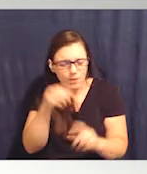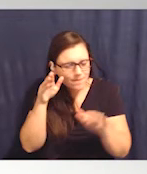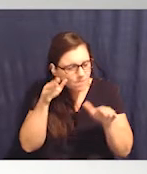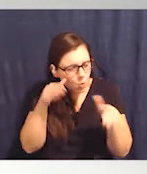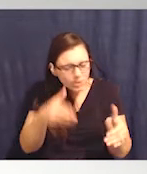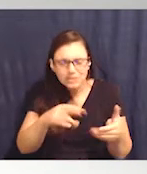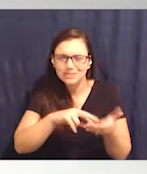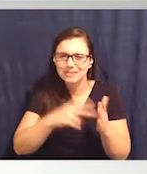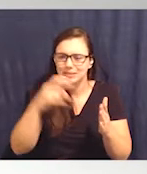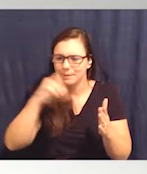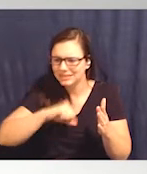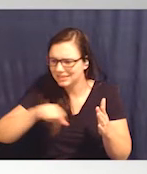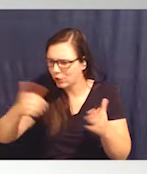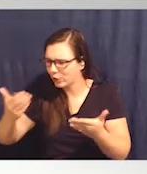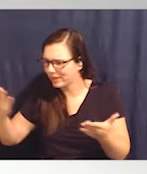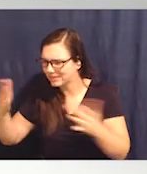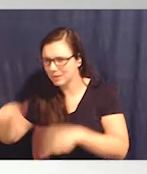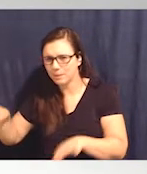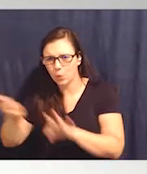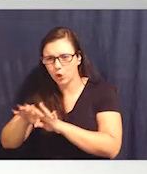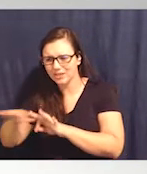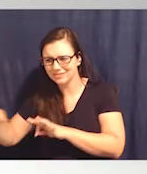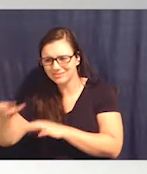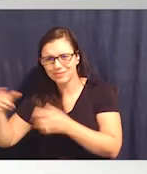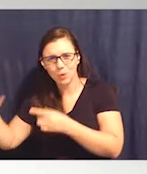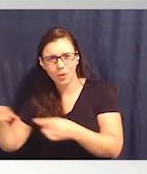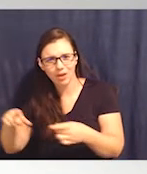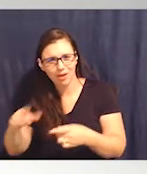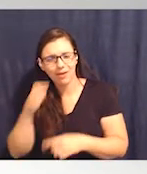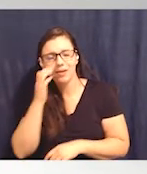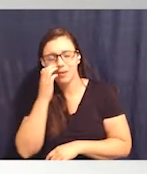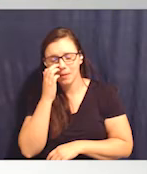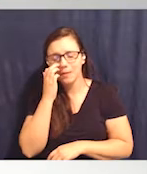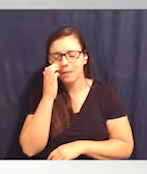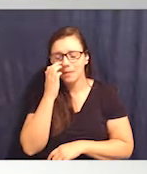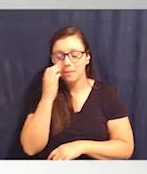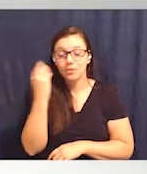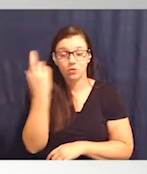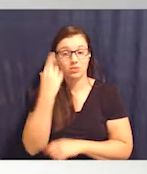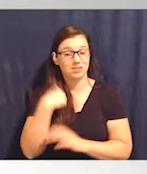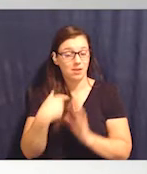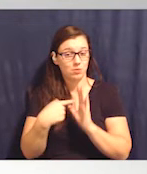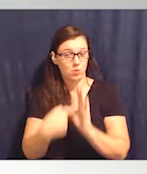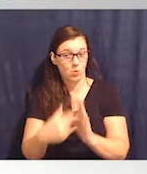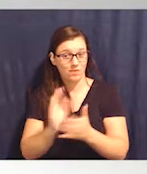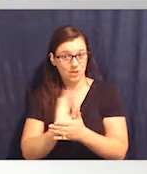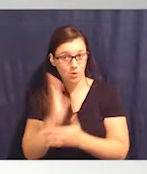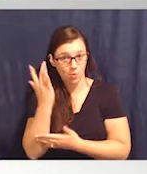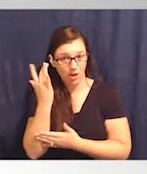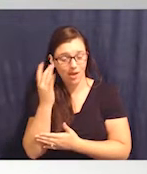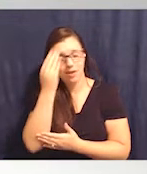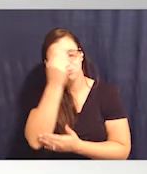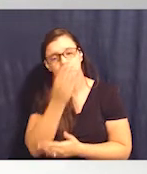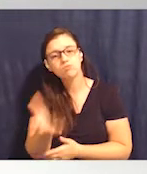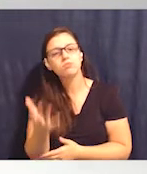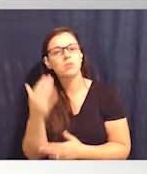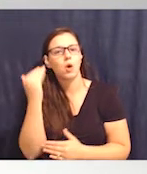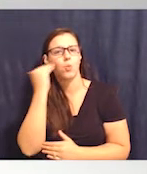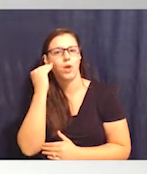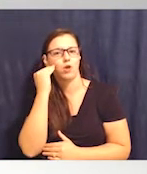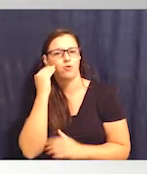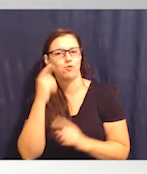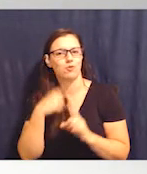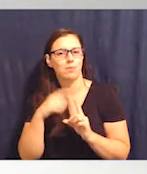here. Okay? The only reason I'm showing you this is to be aware of that as you work with your child, as you work